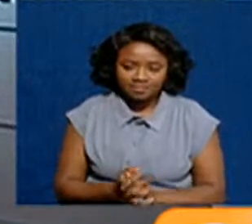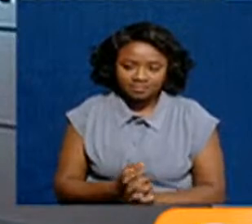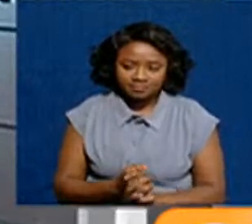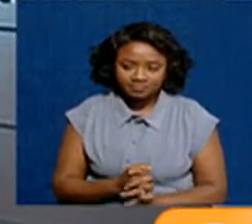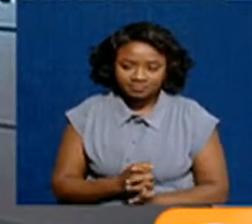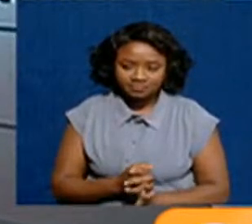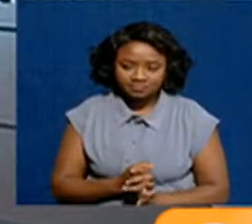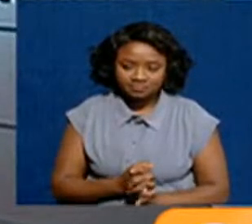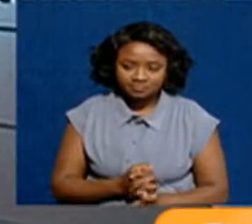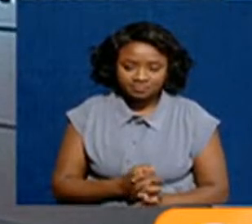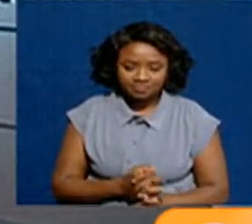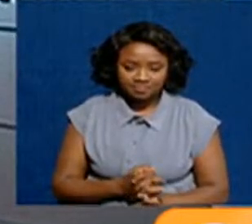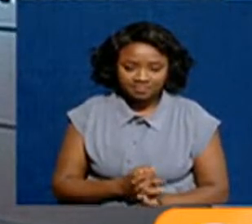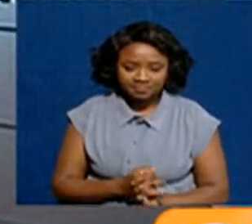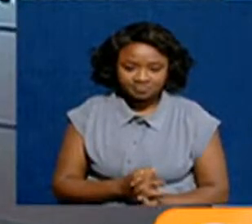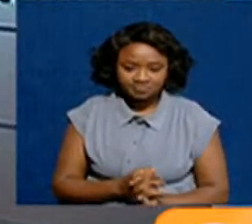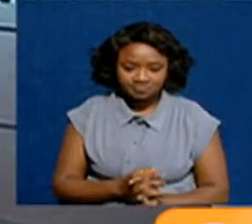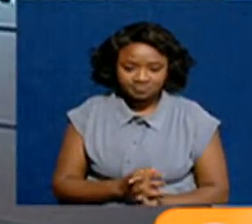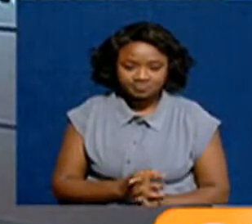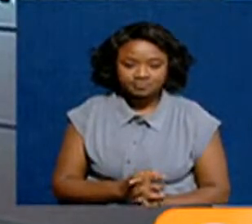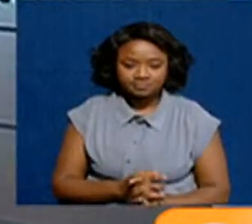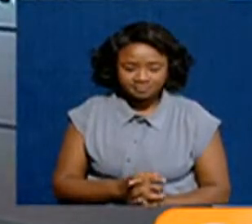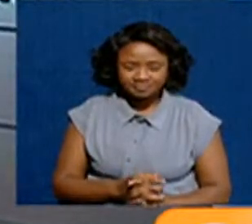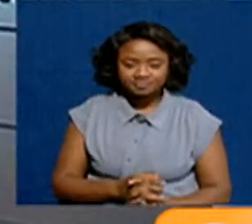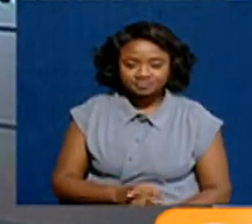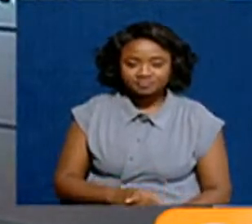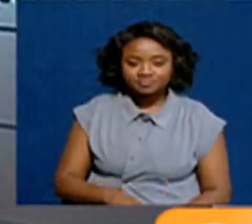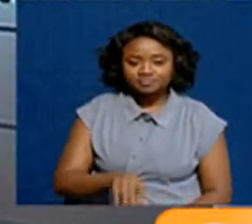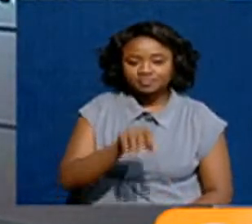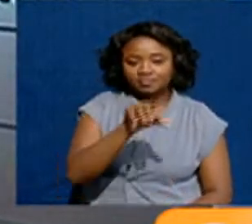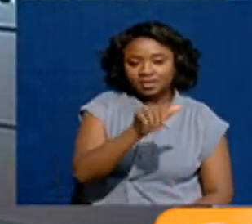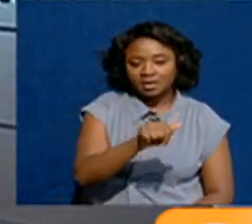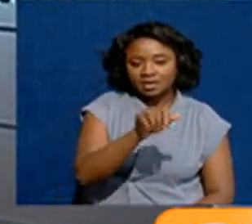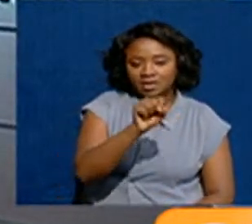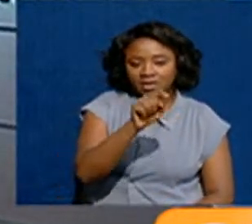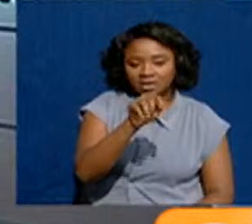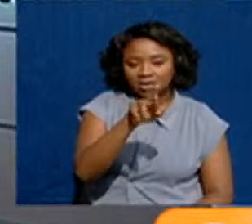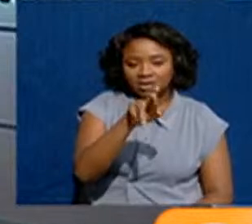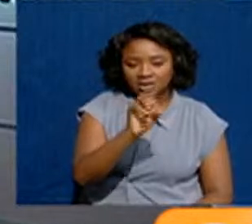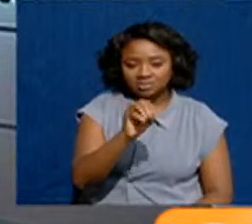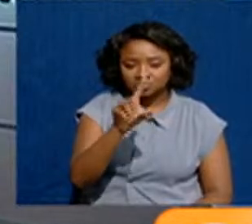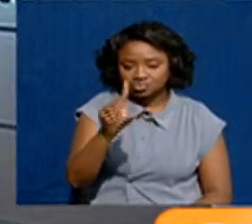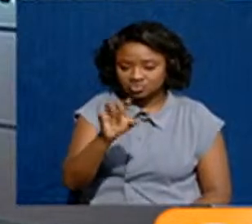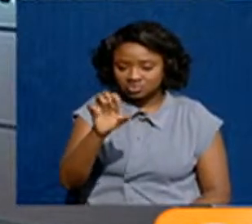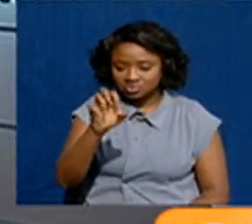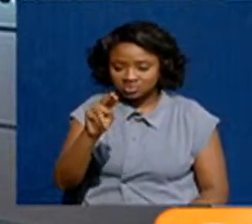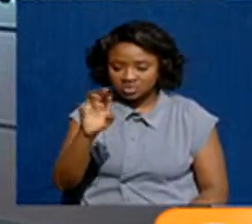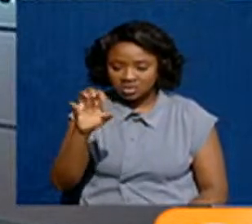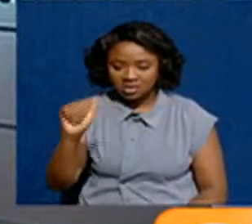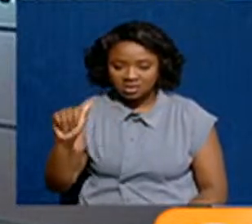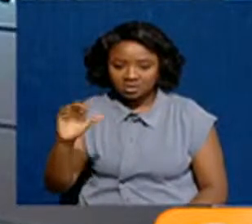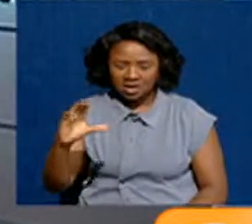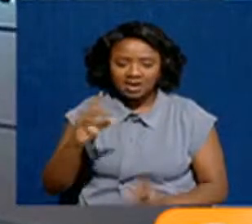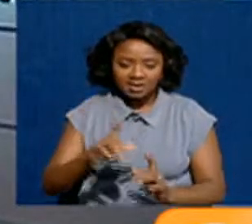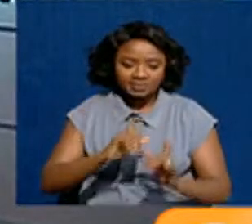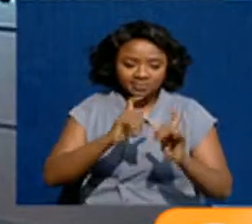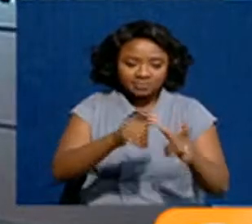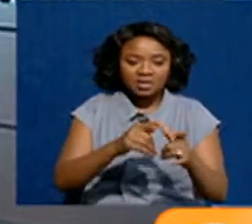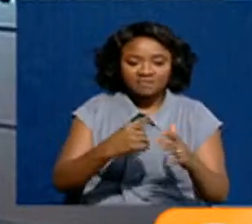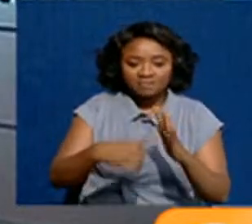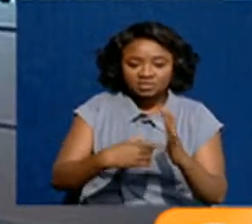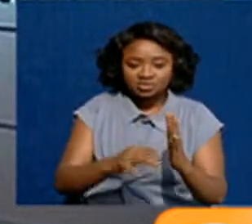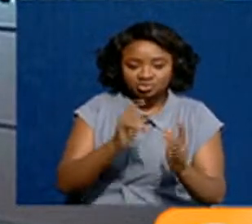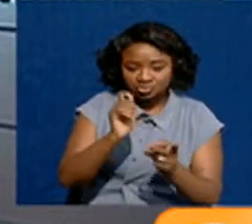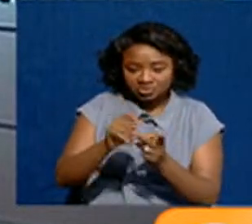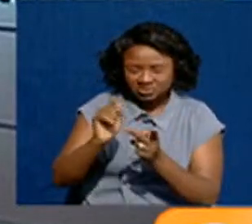Now, switching gears, and AstraZeneca has donated the country's first biomarker testing machine to Aga Khan Hospital during the Cancer